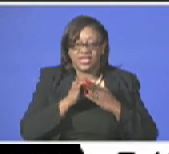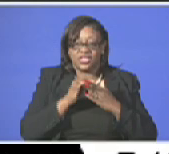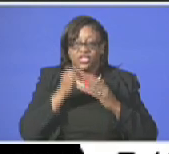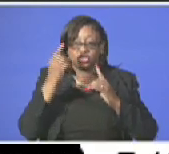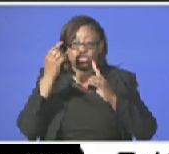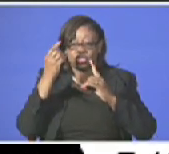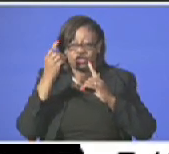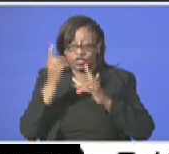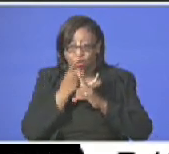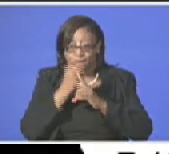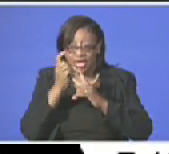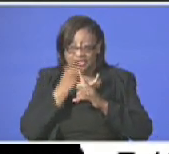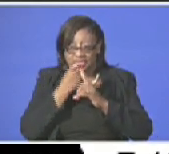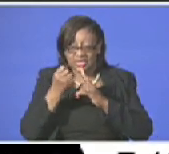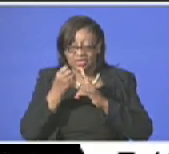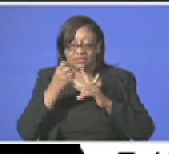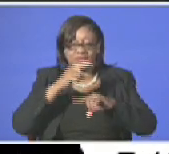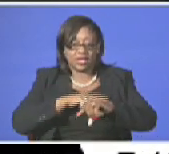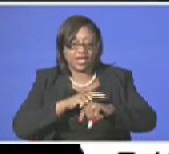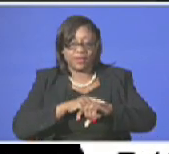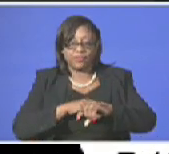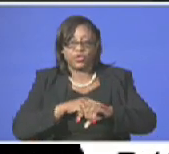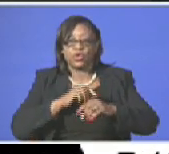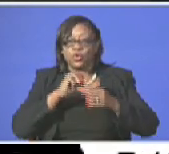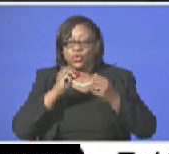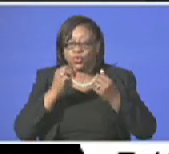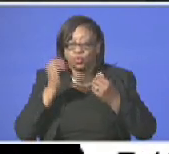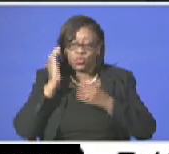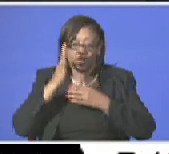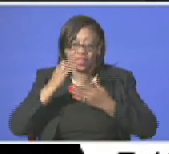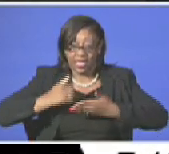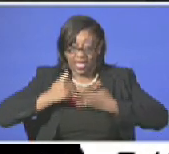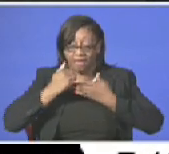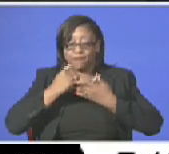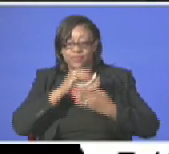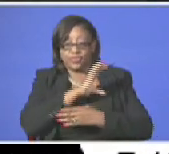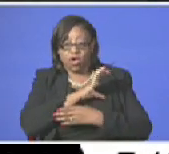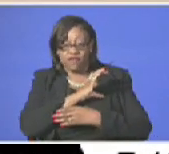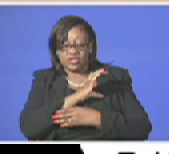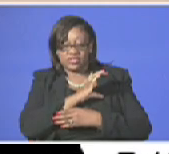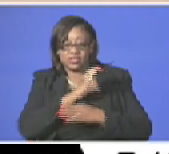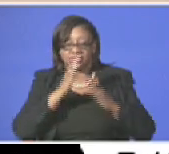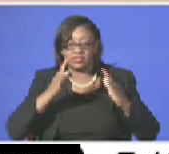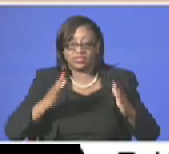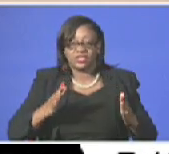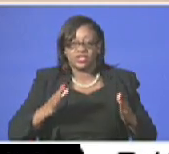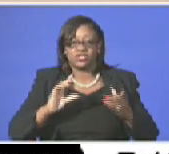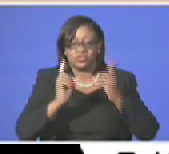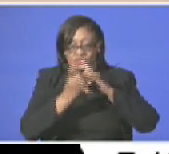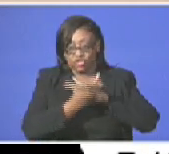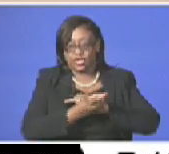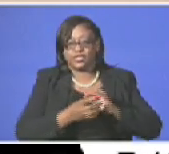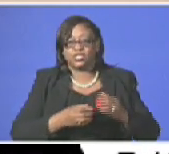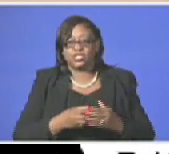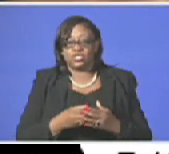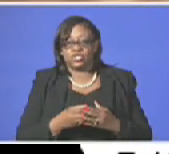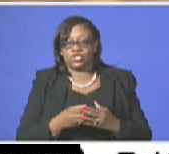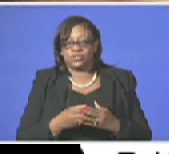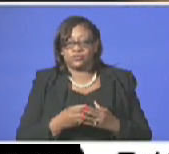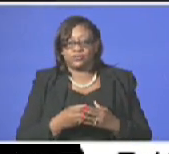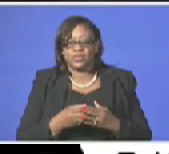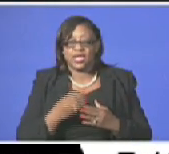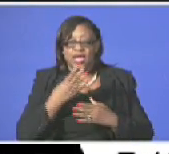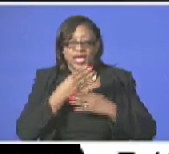violence training seminar to further empower and equip officers with the skills necessary to reflect change. Like Director